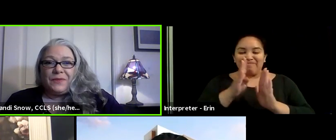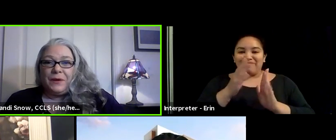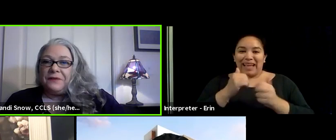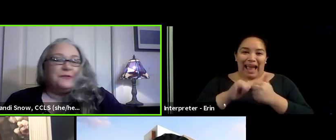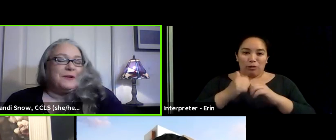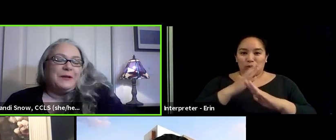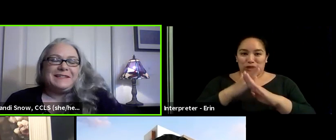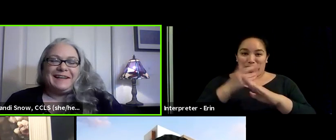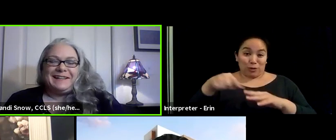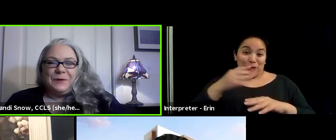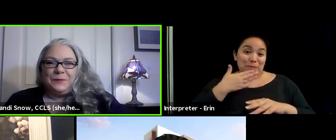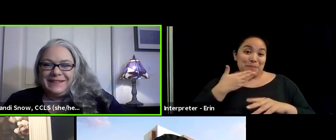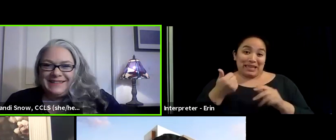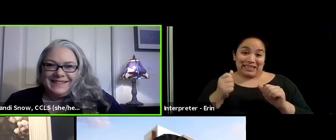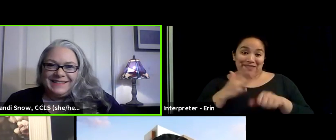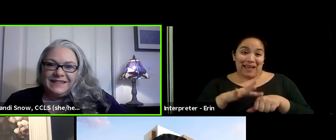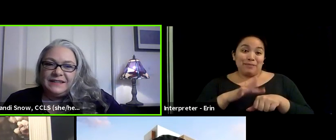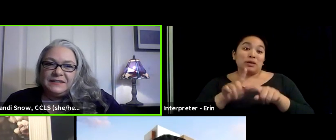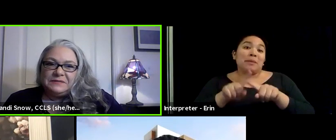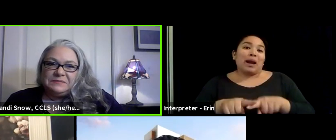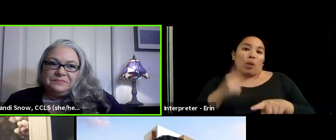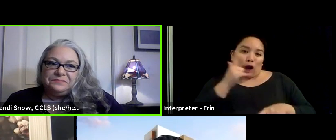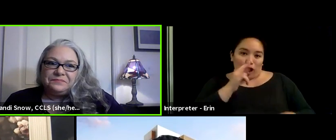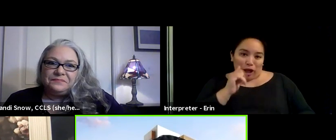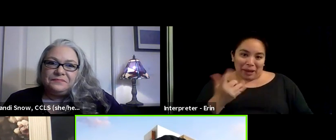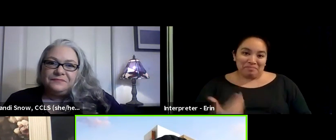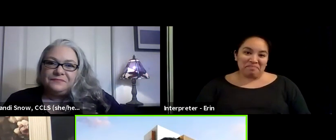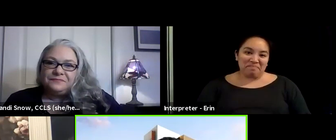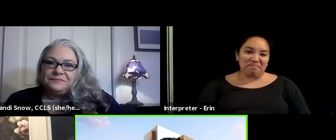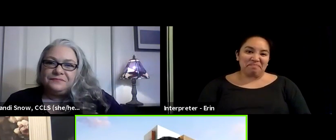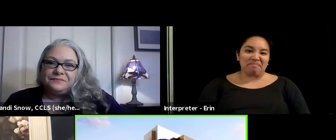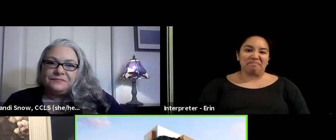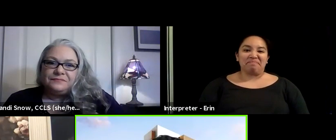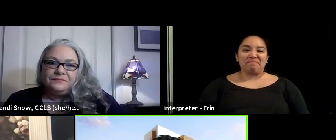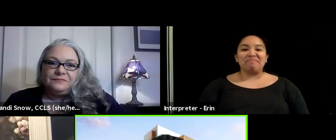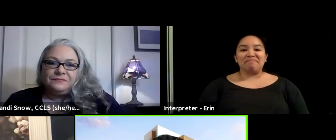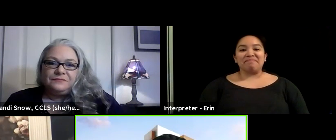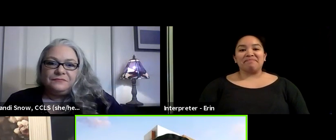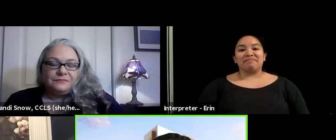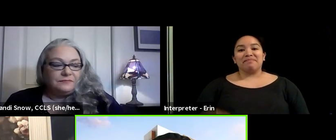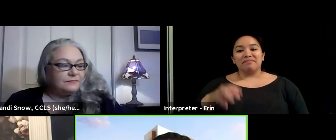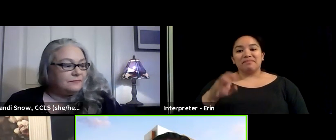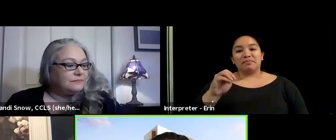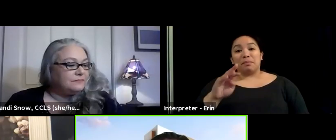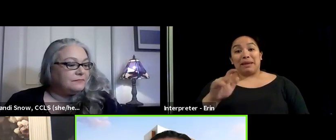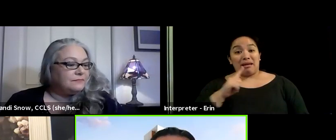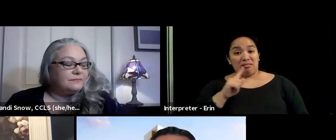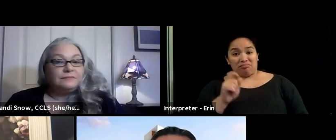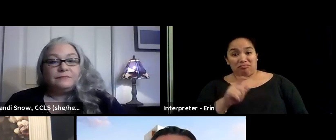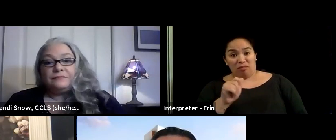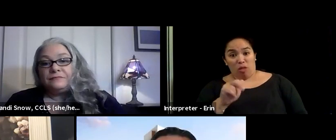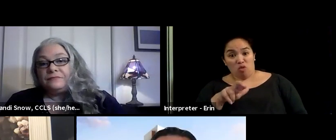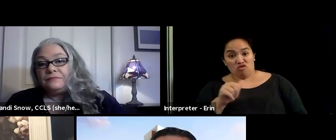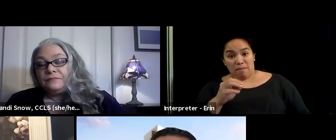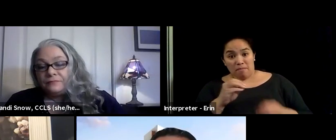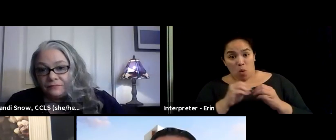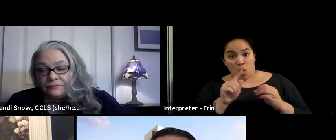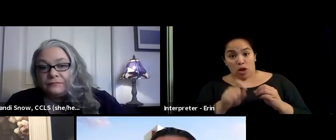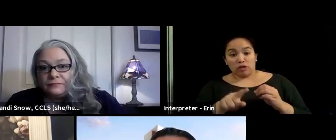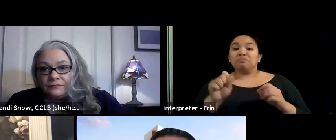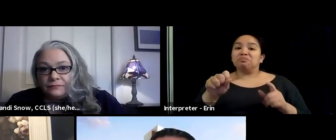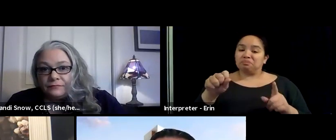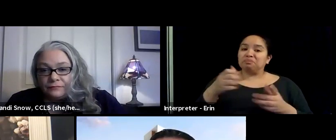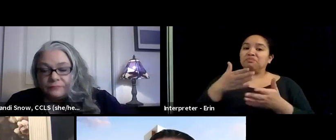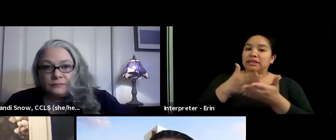available, whatever it looks like at the moment. Thank you. Any additional questions, Laura? Yeah, so there's some kind of